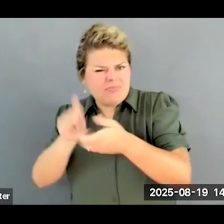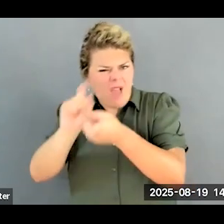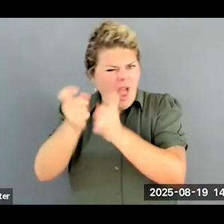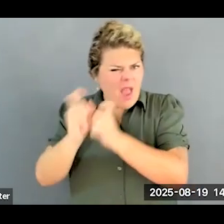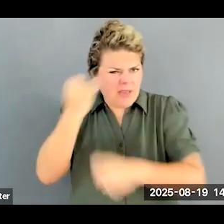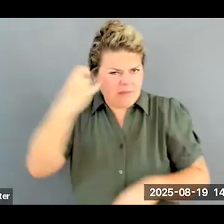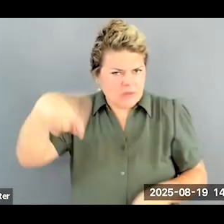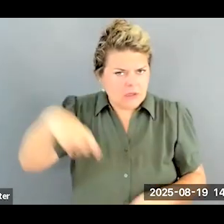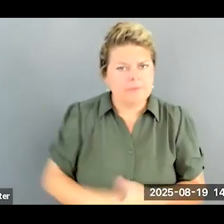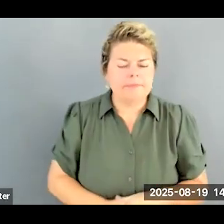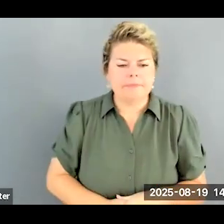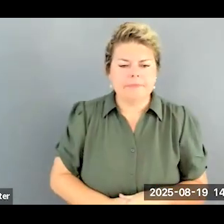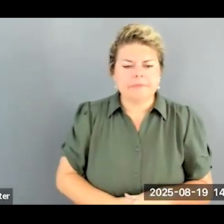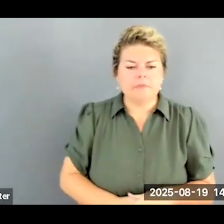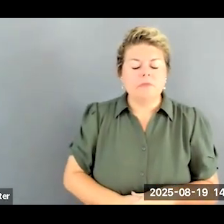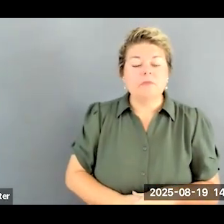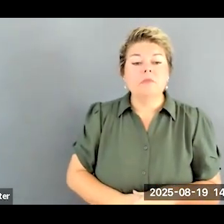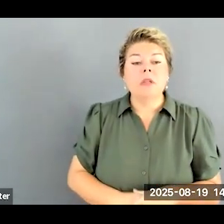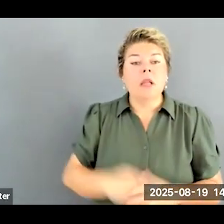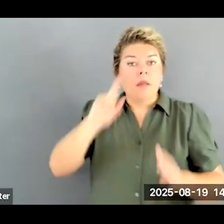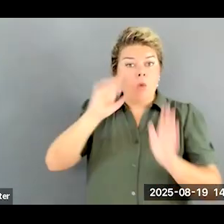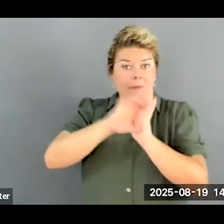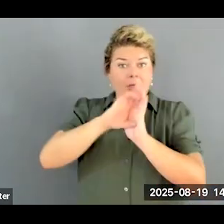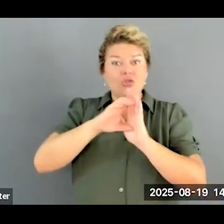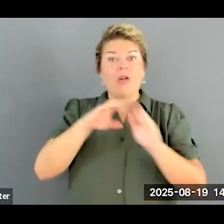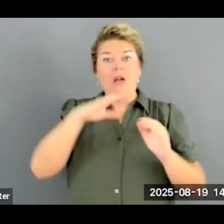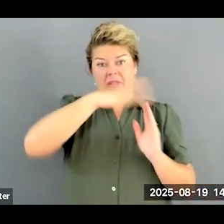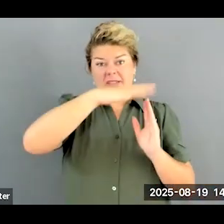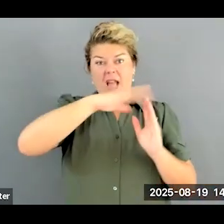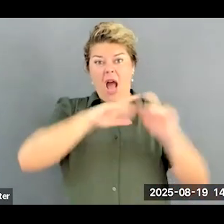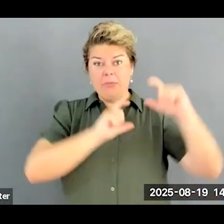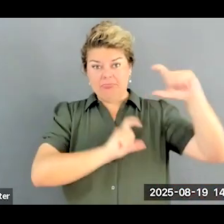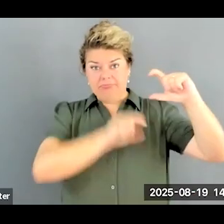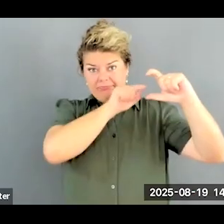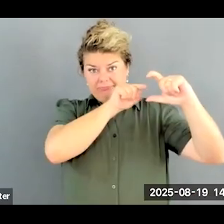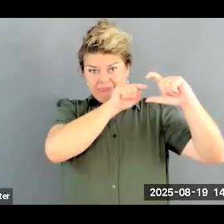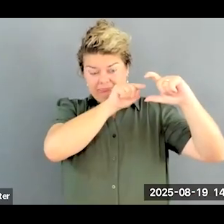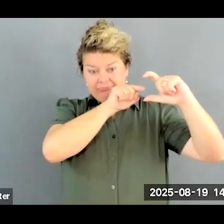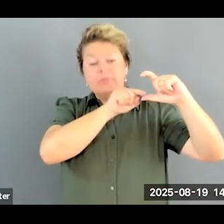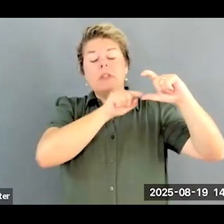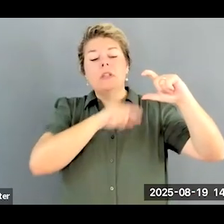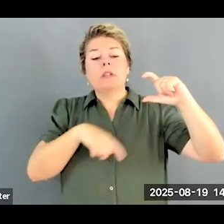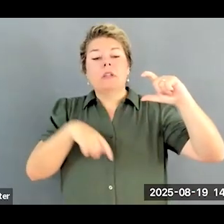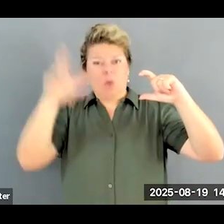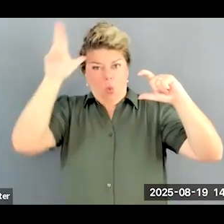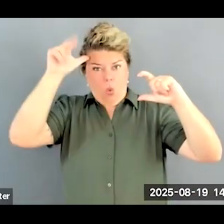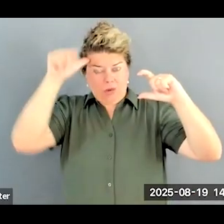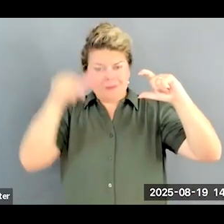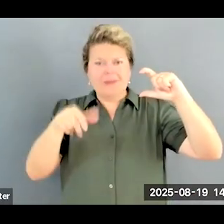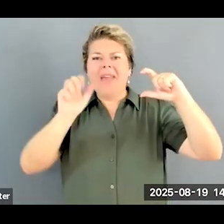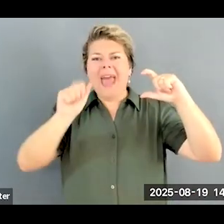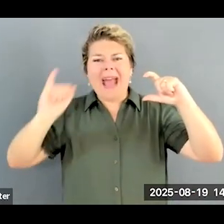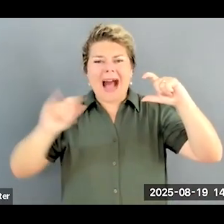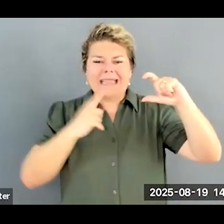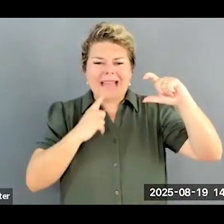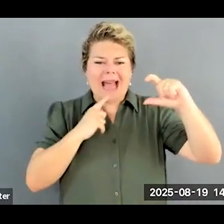accordingly. So for our photo on the top left, the one from our last slide, the AI generated text